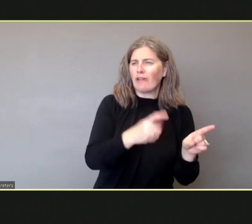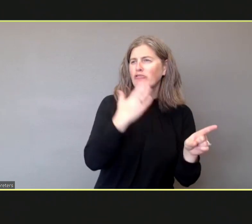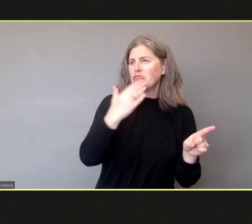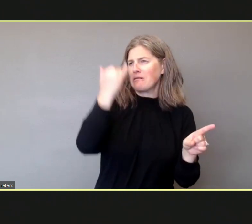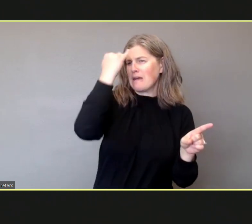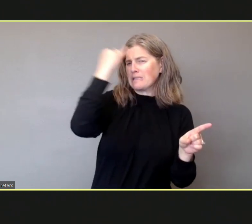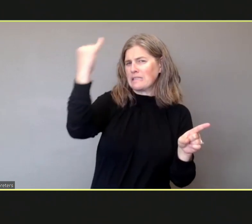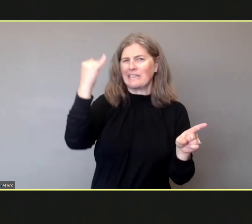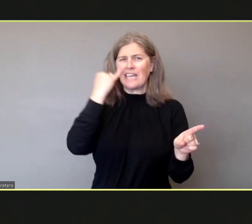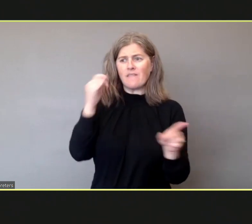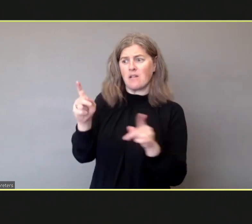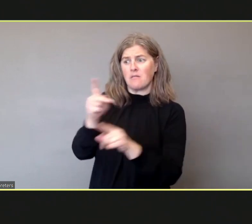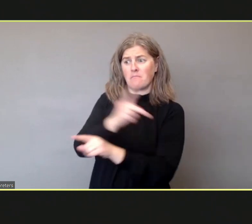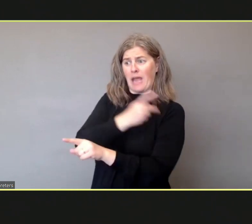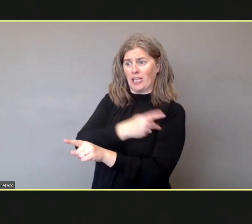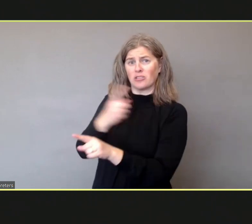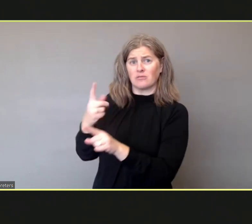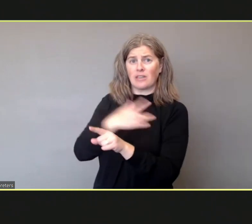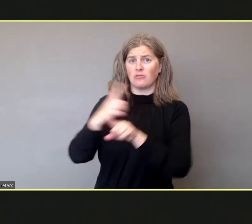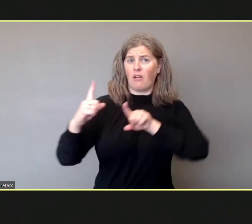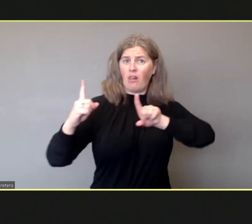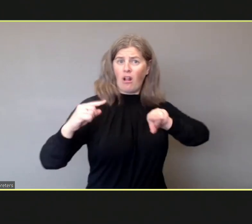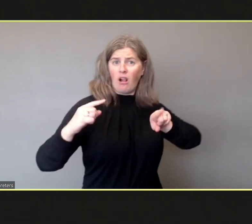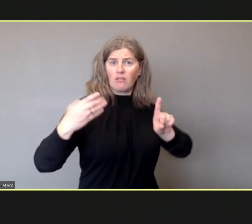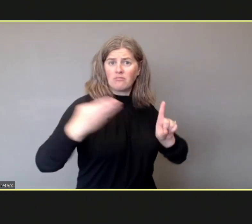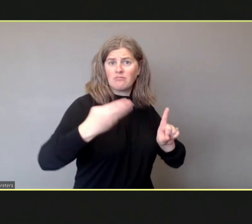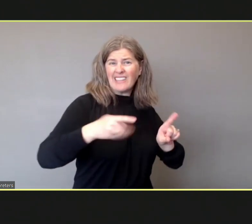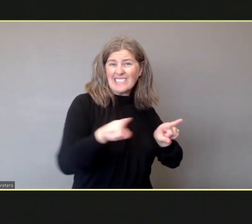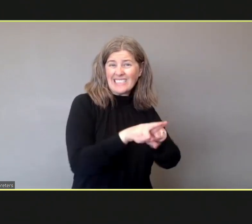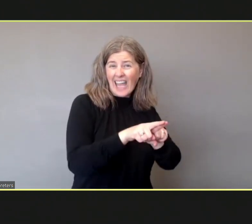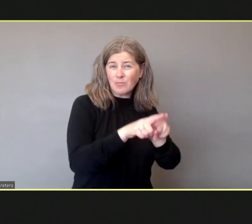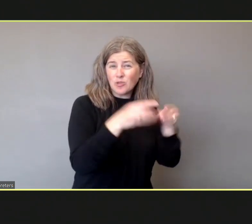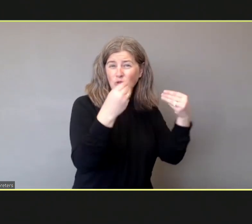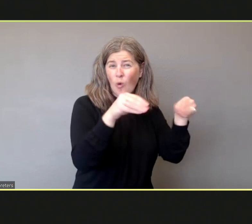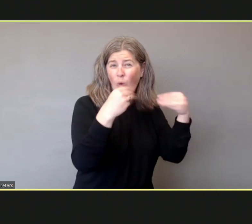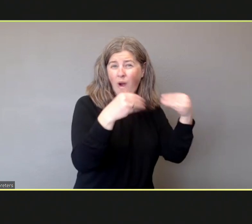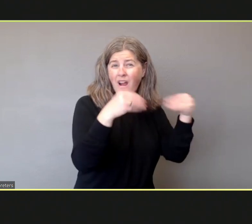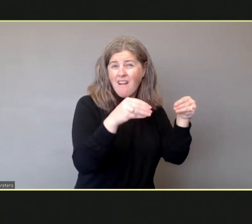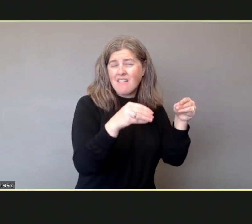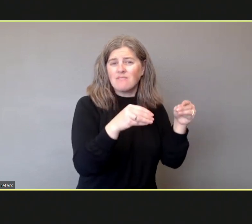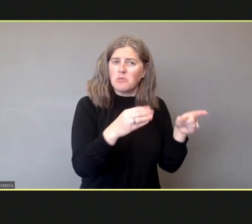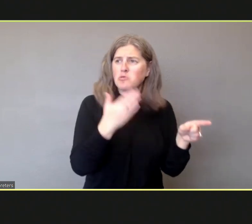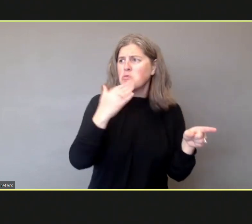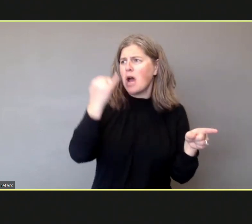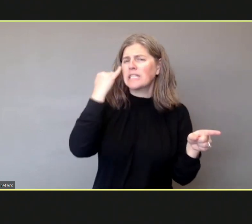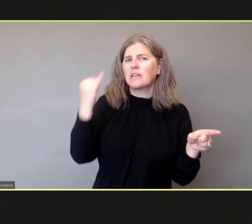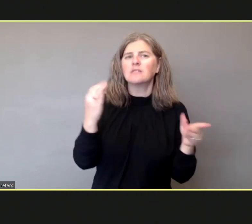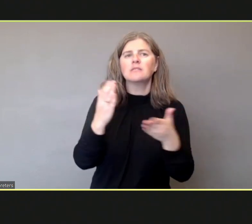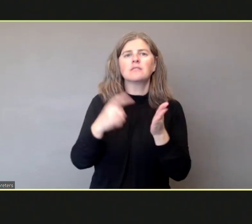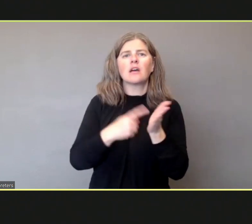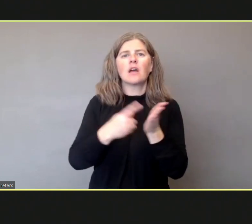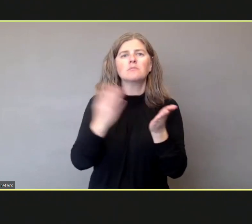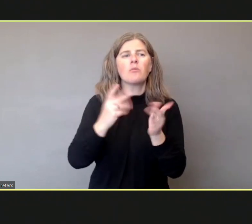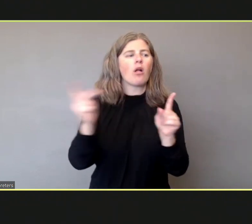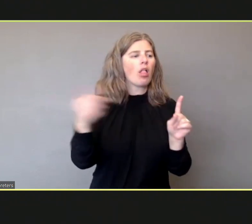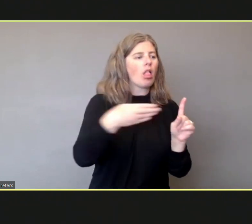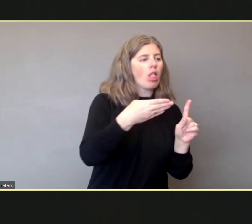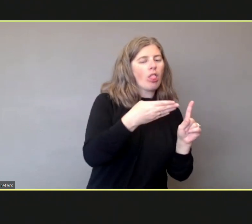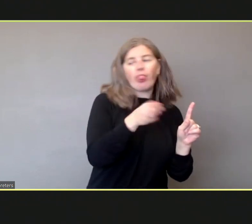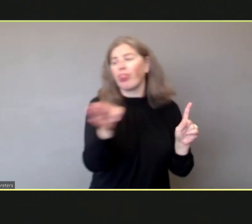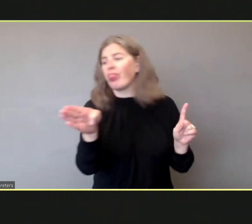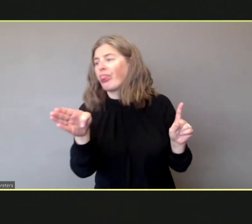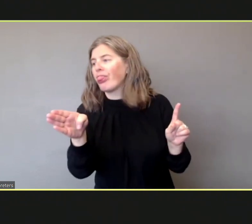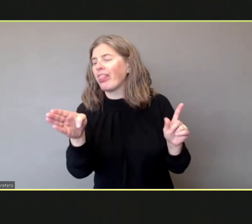if the patient gets all their prescriptions at their pharmacy, what drugs they're on. Not always though, because sometimes people stop it and they tell their doctor, but